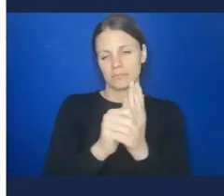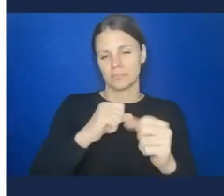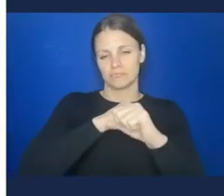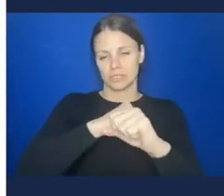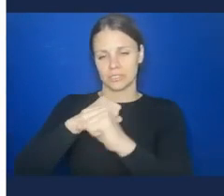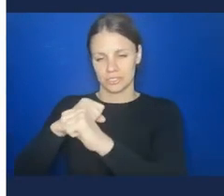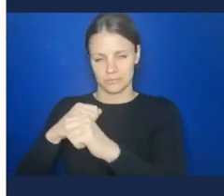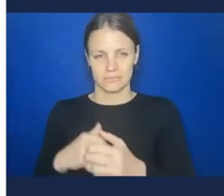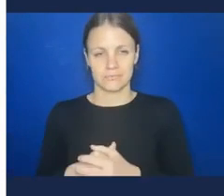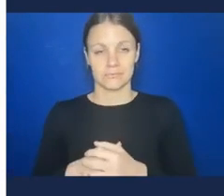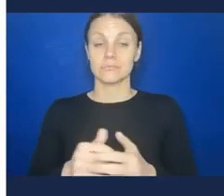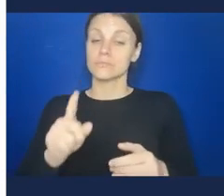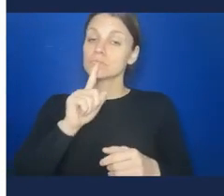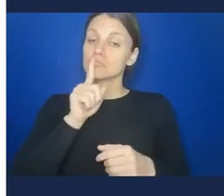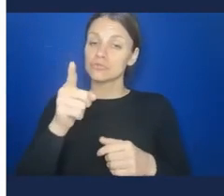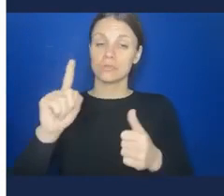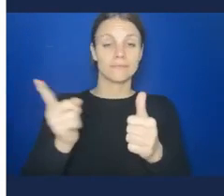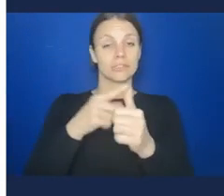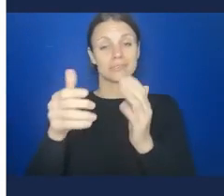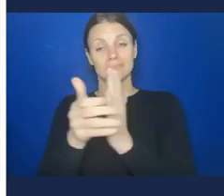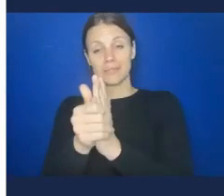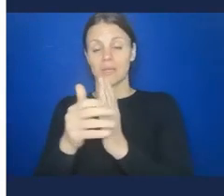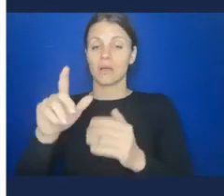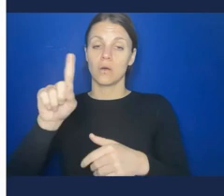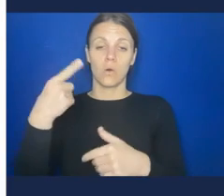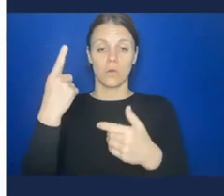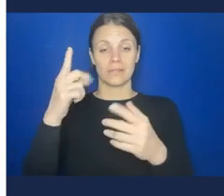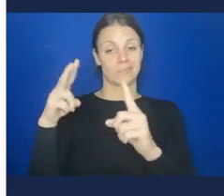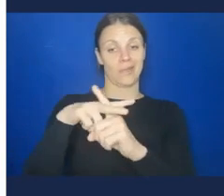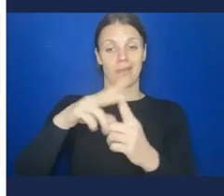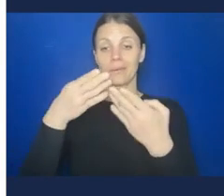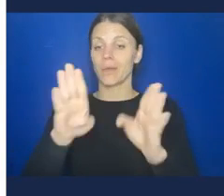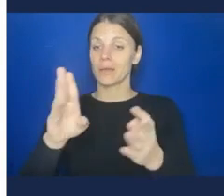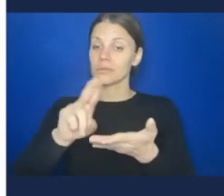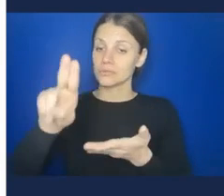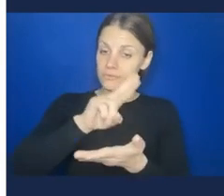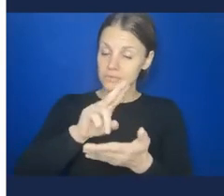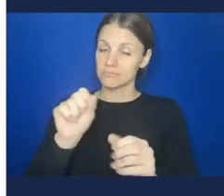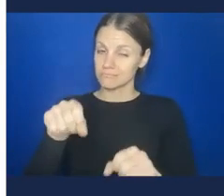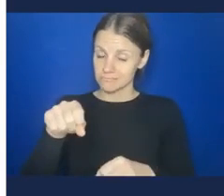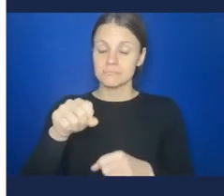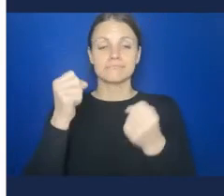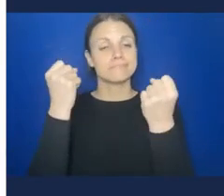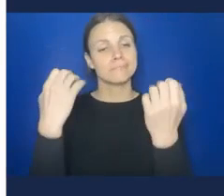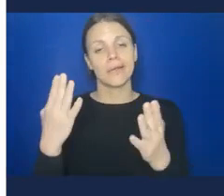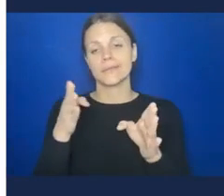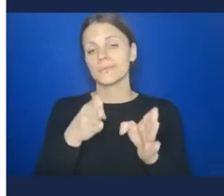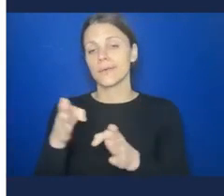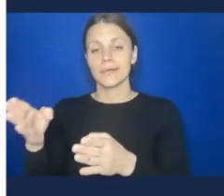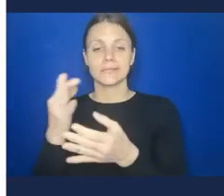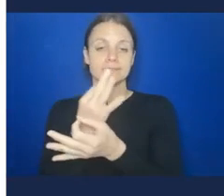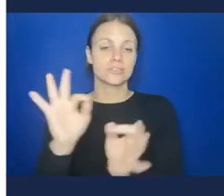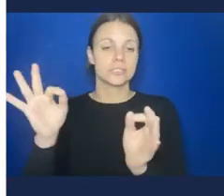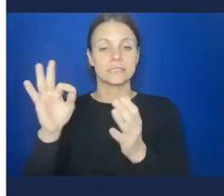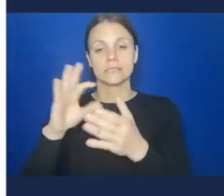it's true that the First Amendment only applies to public universities, there are many ways in which free speech principles